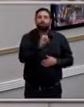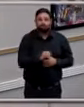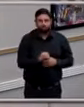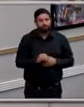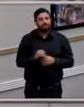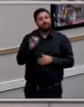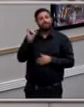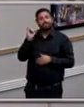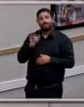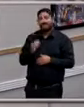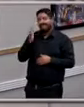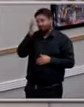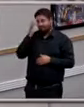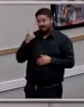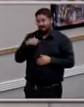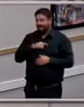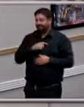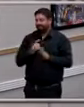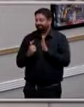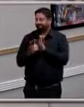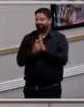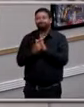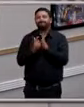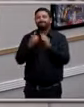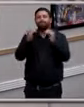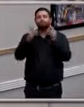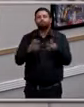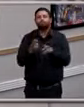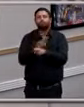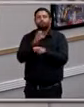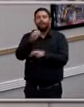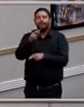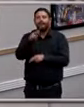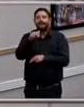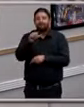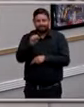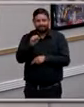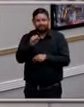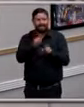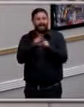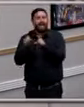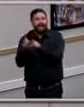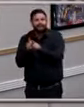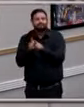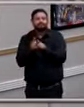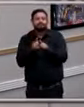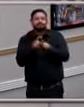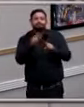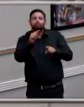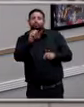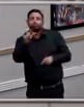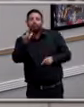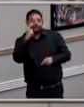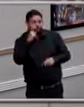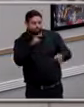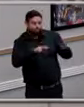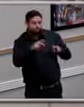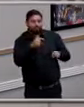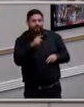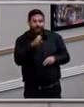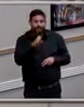grading communication tool. Rather, we encourage all parents and students to look at